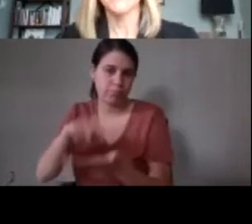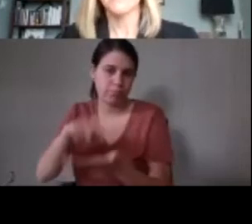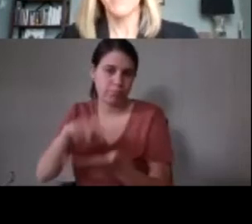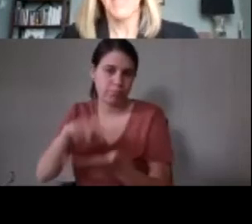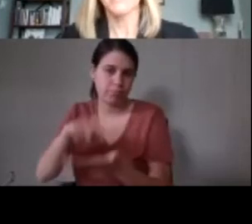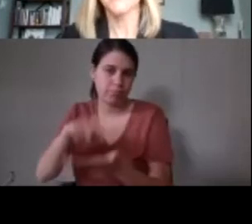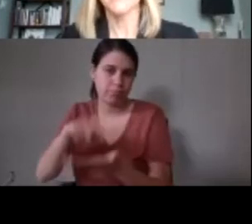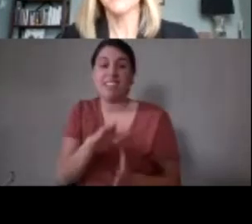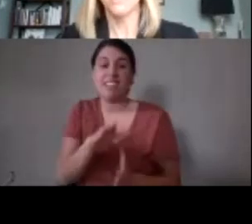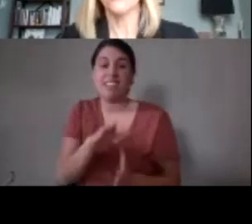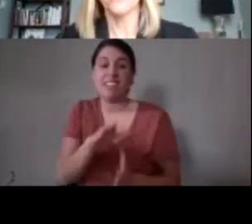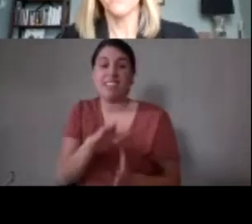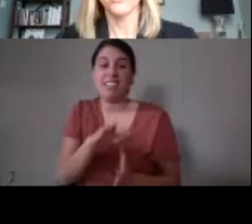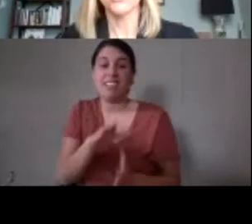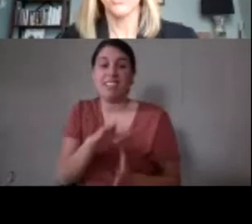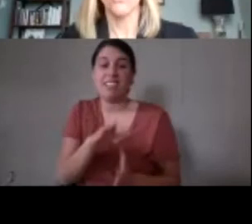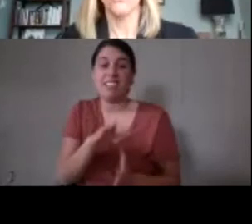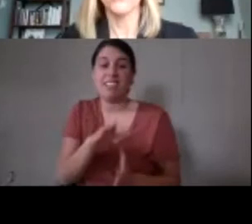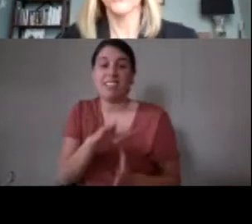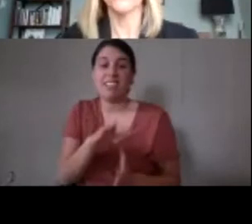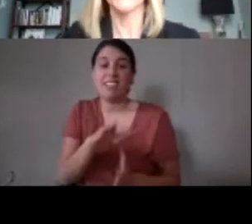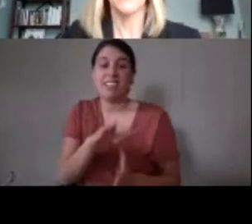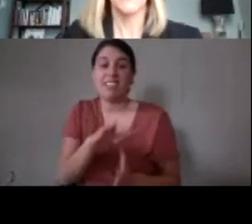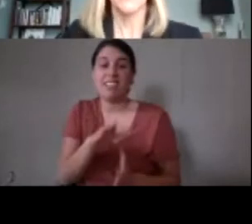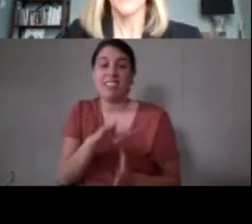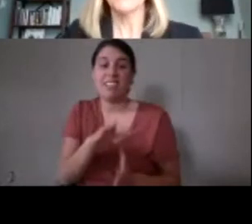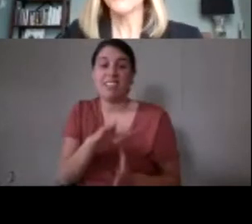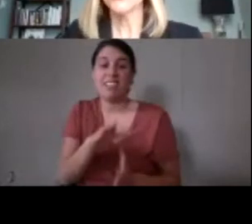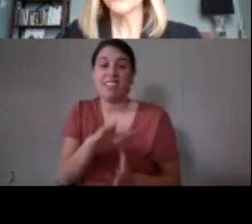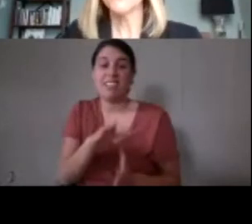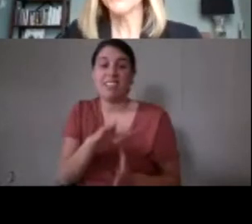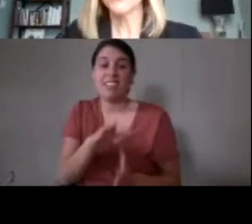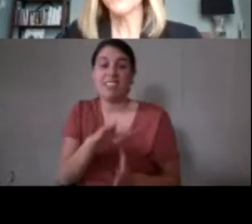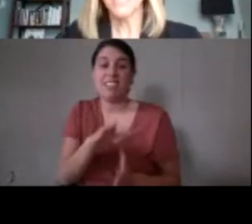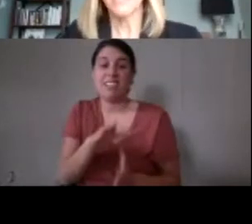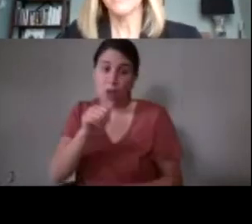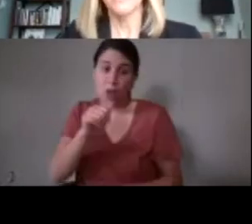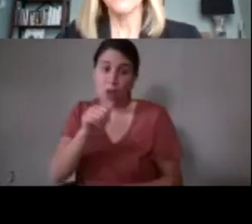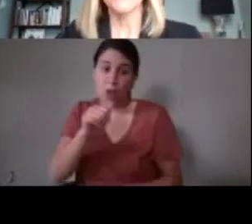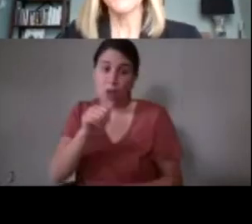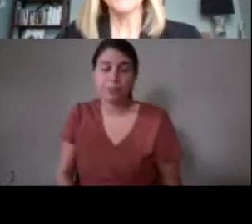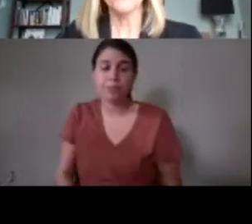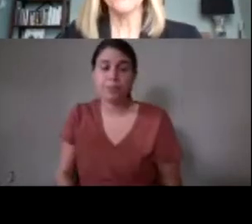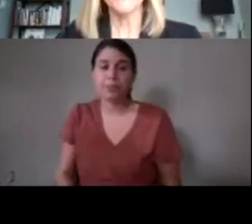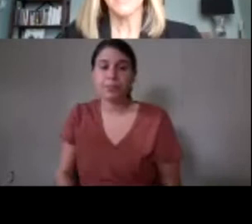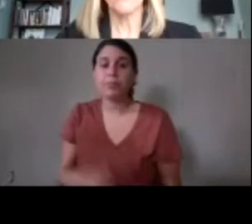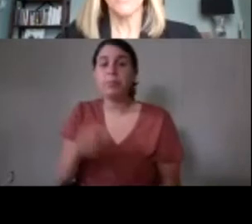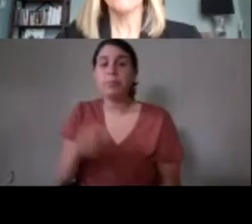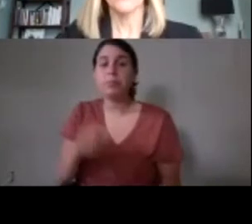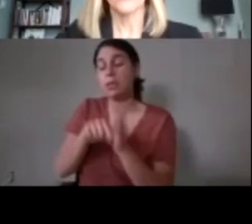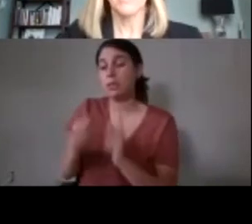as death by accidents other than drug overdose. In terms of suicide, there was double the